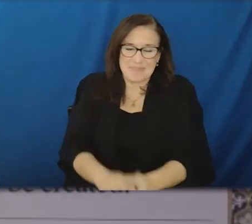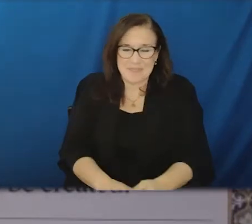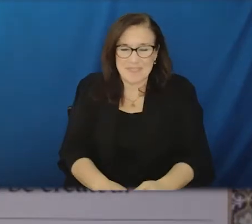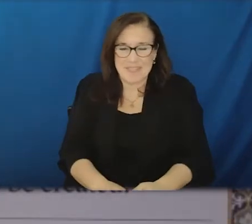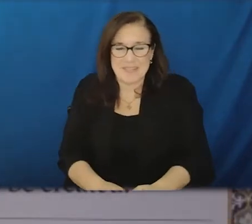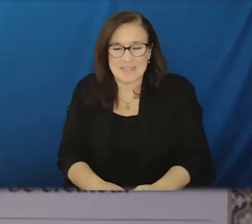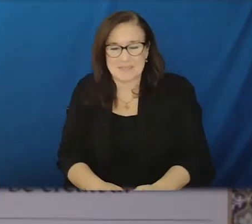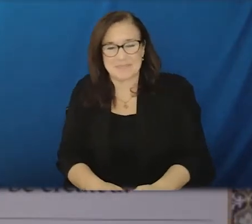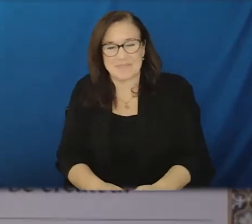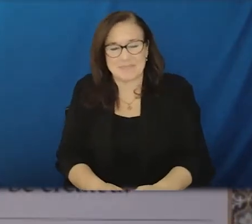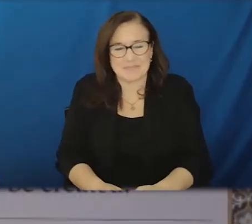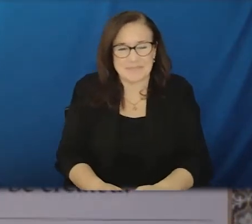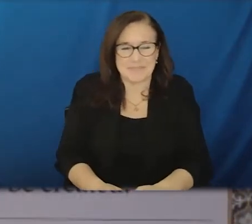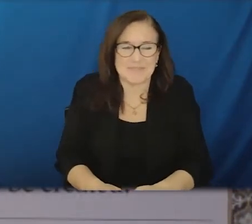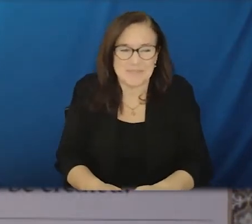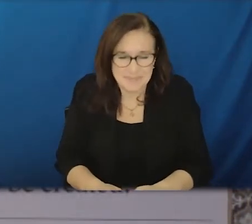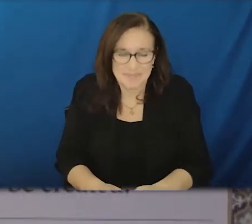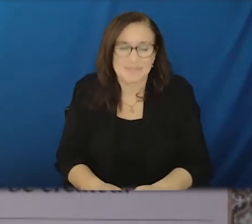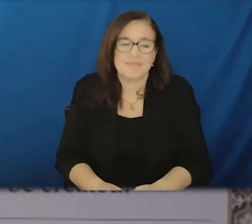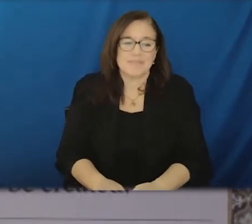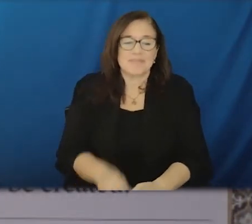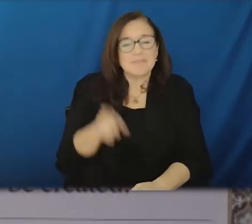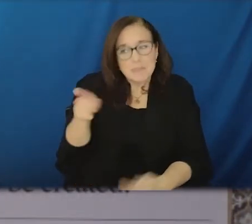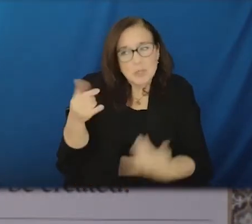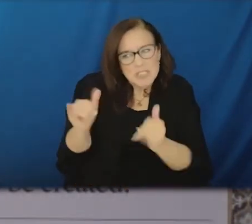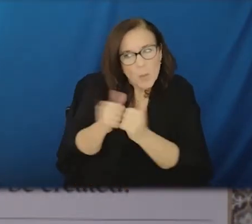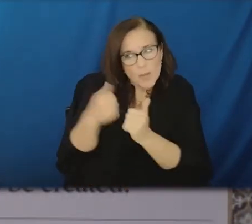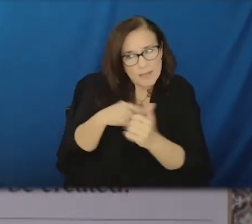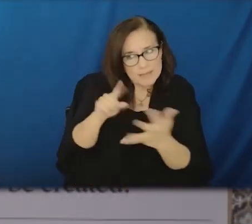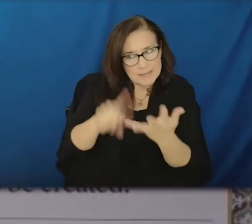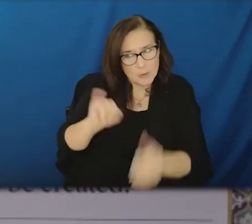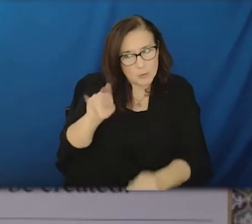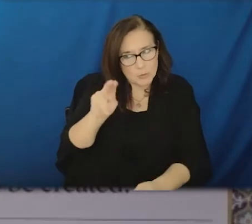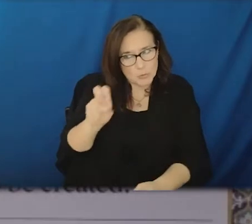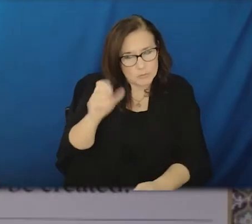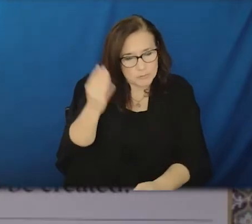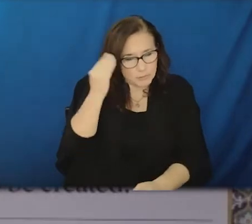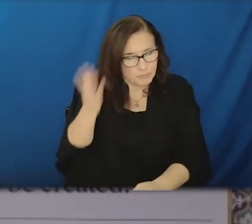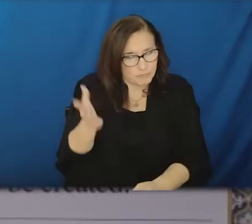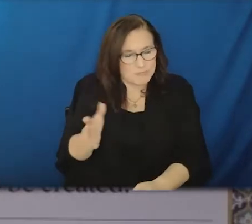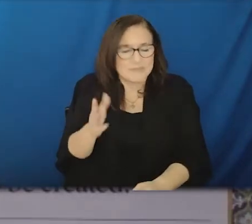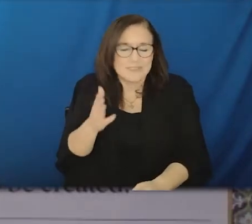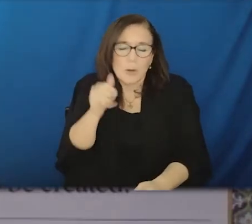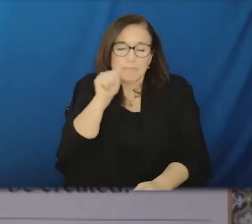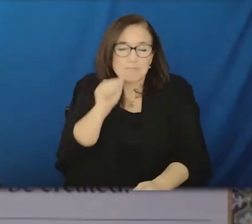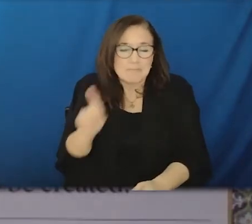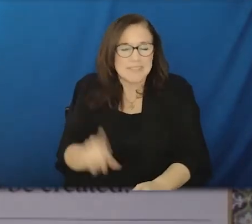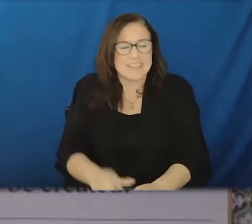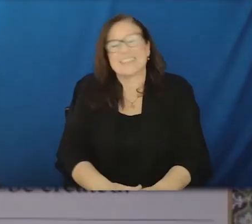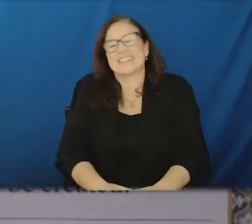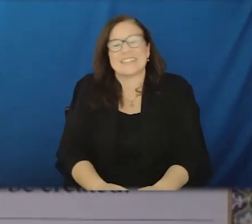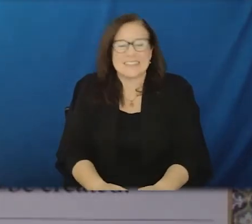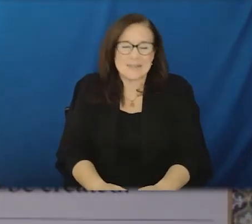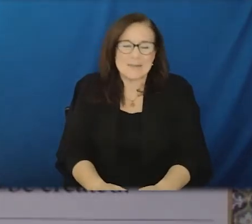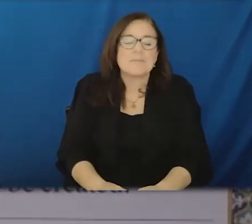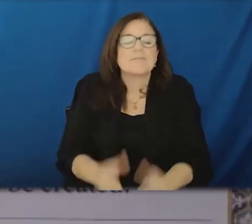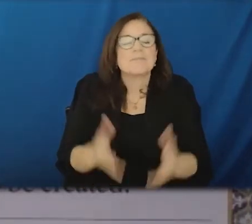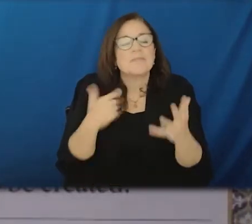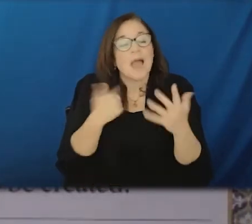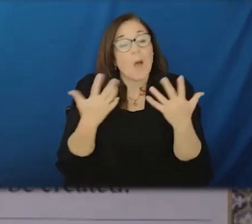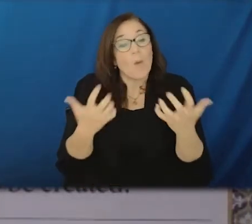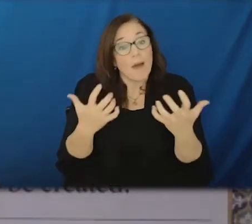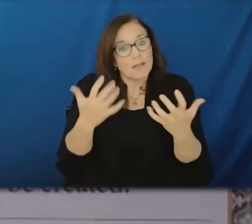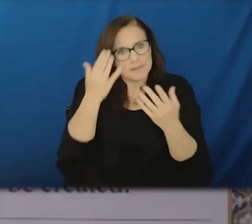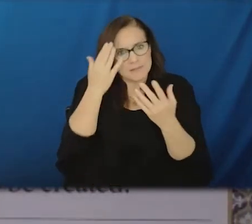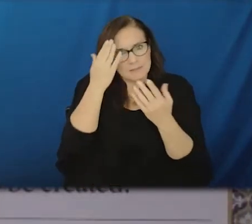But you're still with us for a while, so hang in there. I also do want to just echo that this